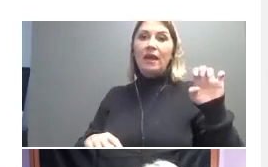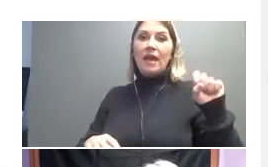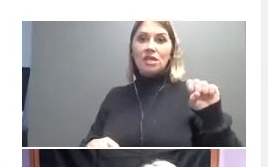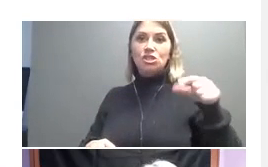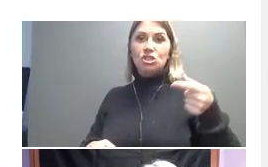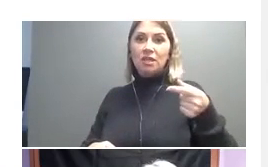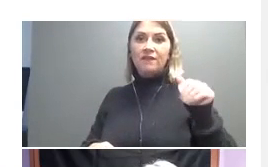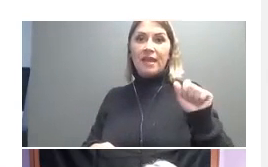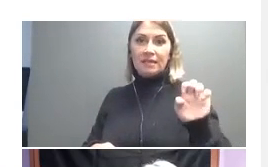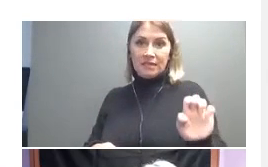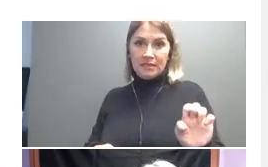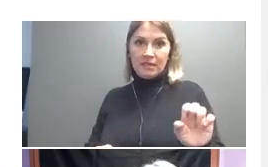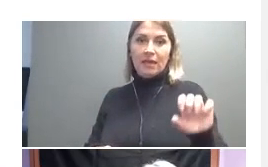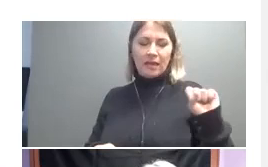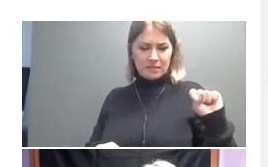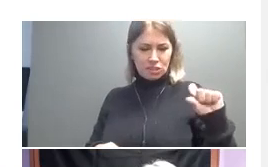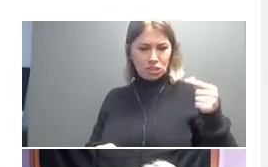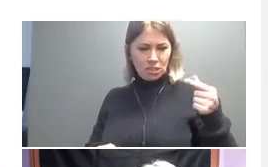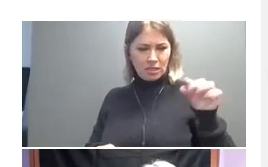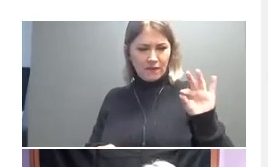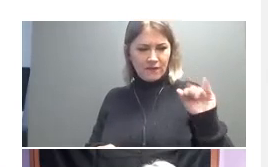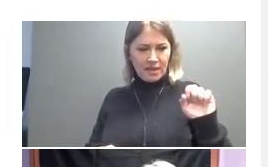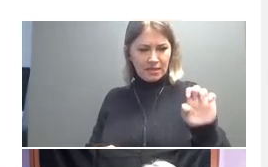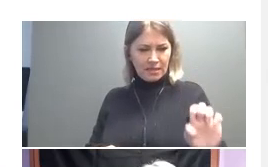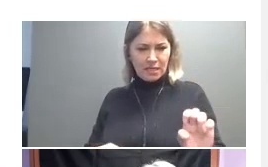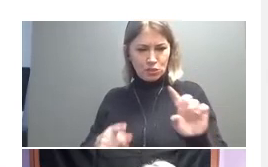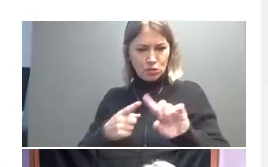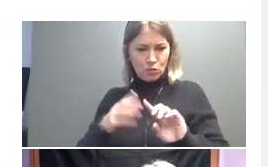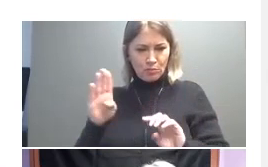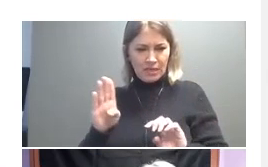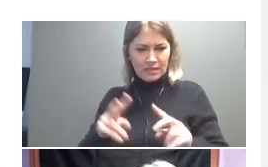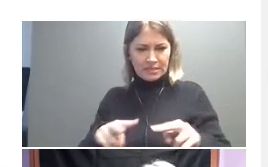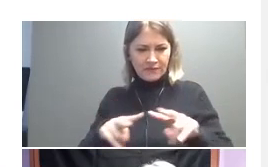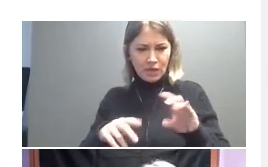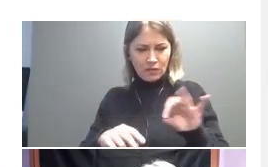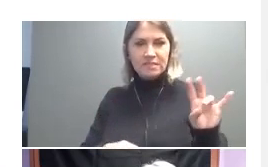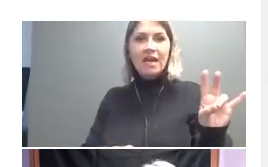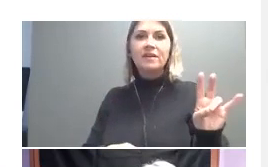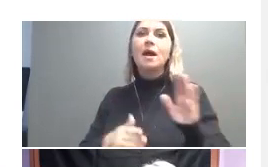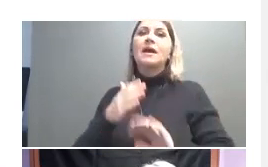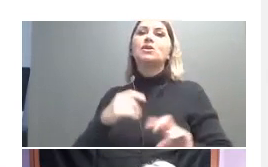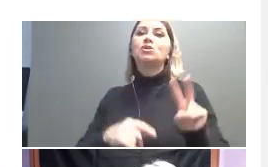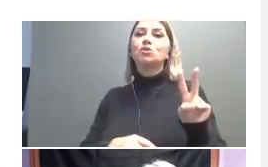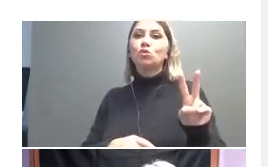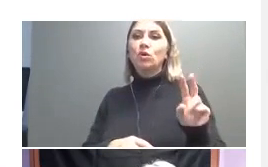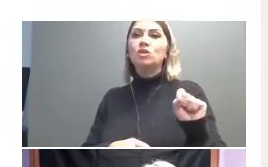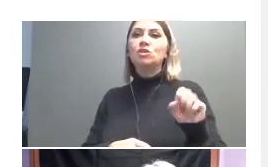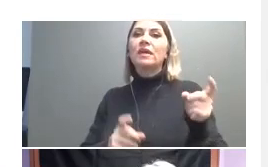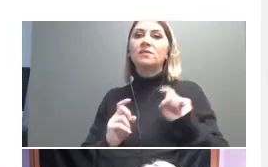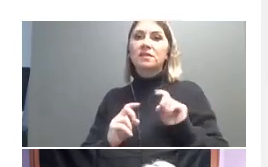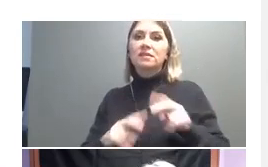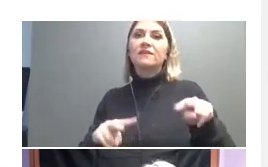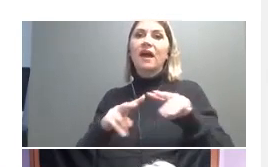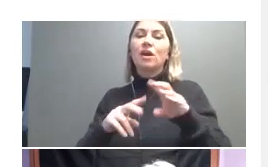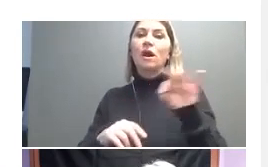So SGFAE to B gets us a value of 7 minus 2. So that gives us a value of